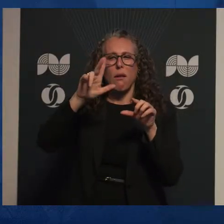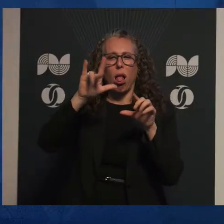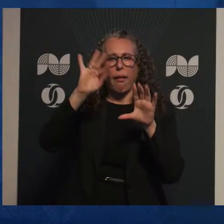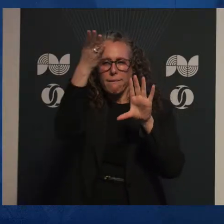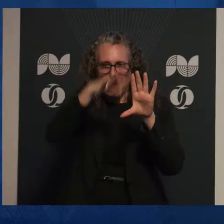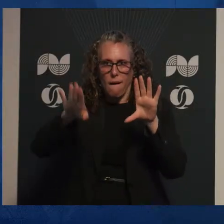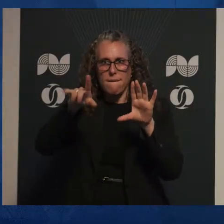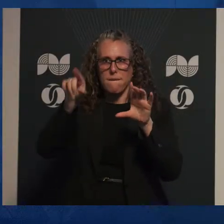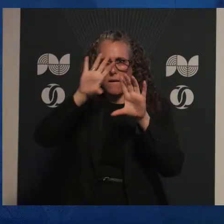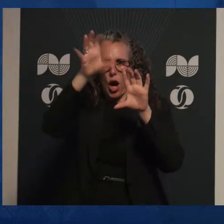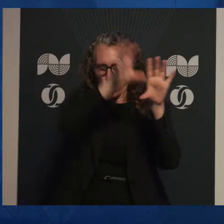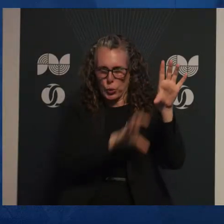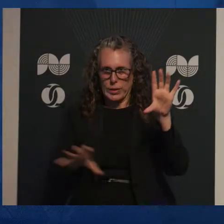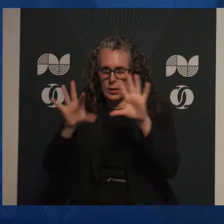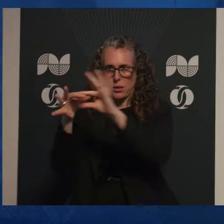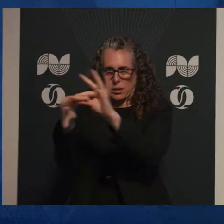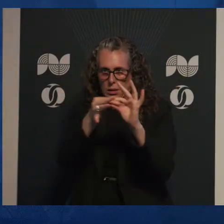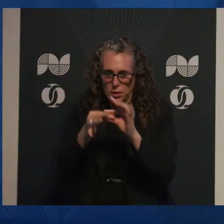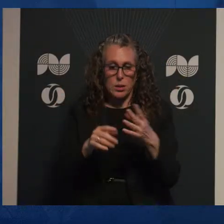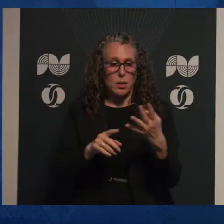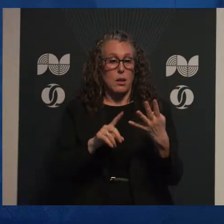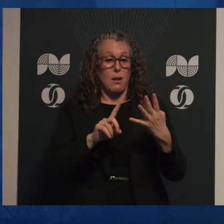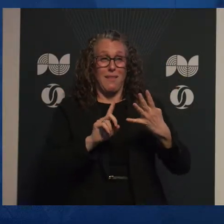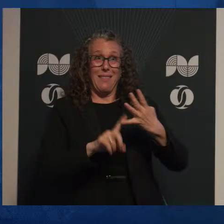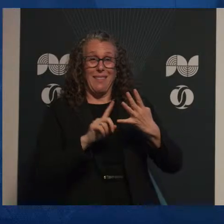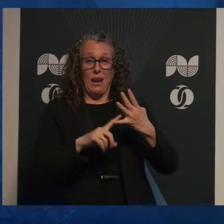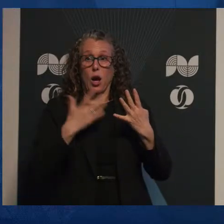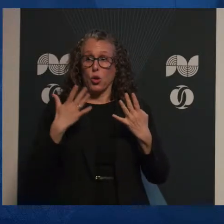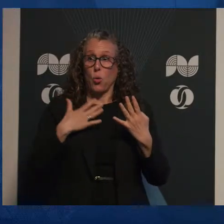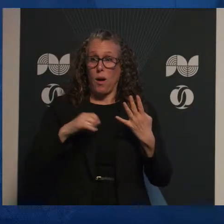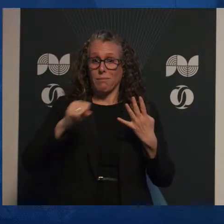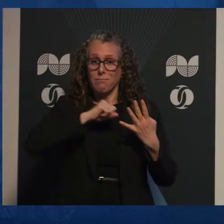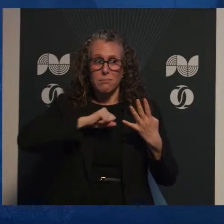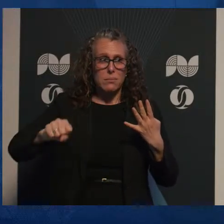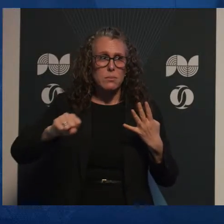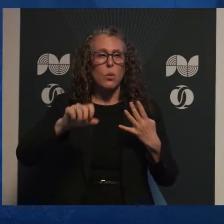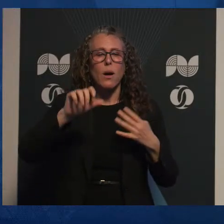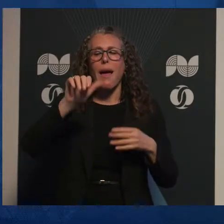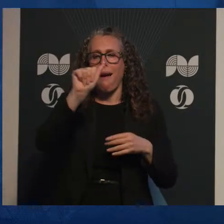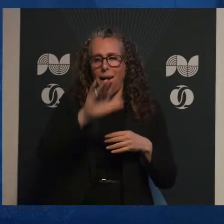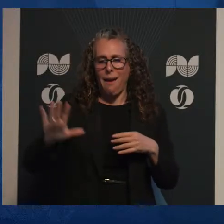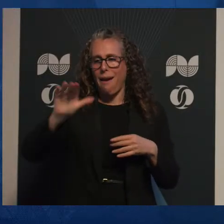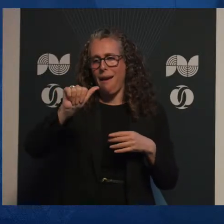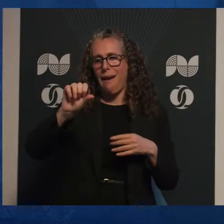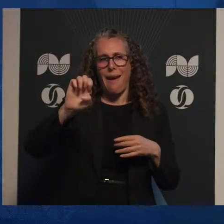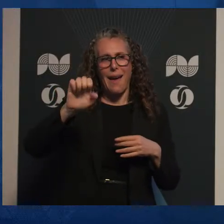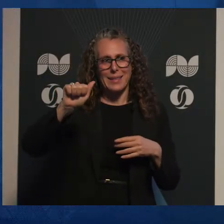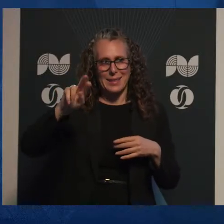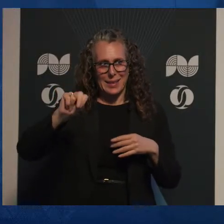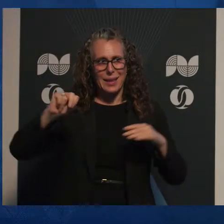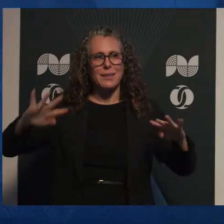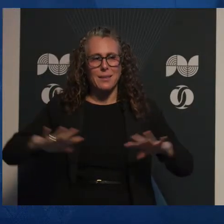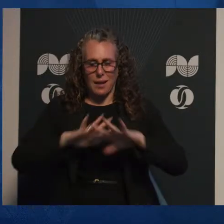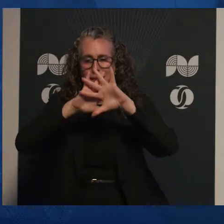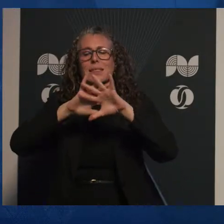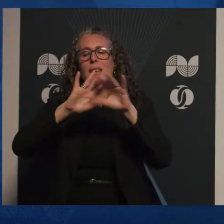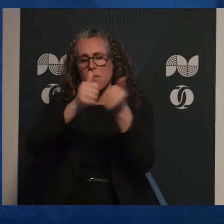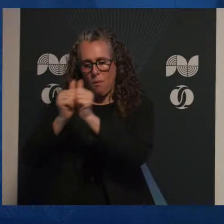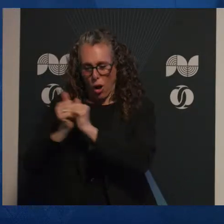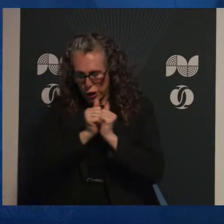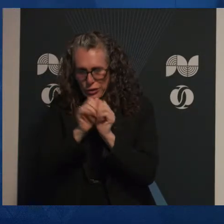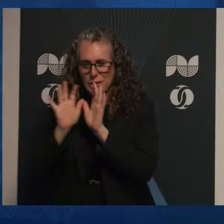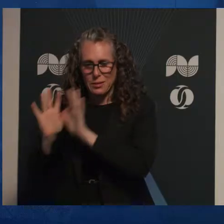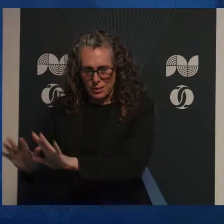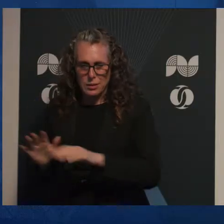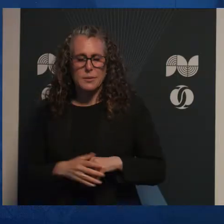We're accelerating negotiations with some of the key ASEAN partners. So I would say as well that the commitment